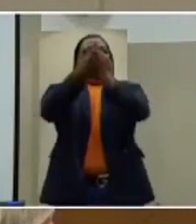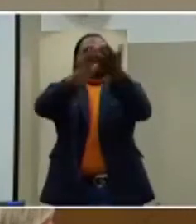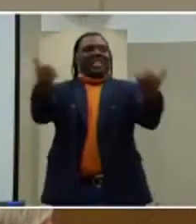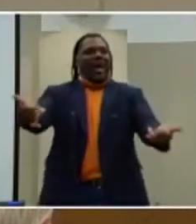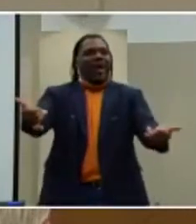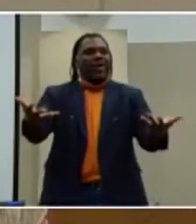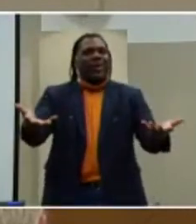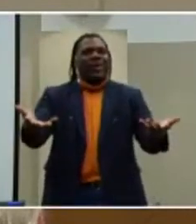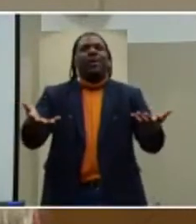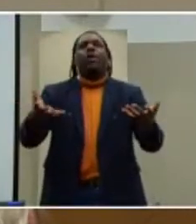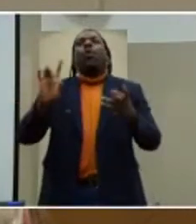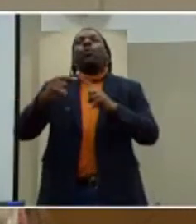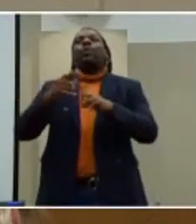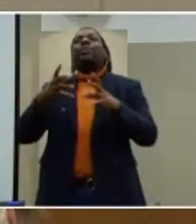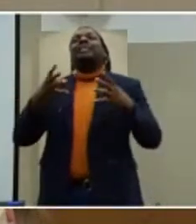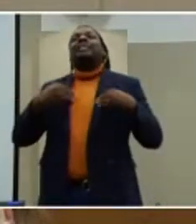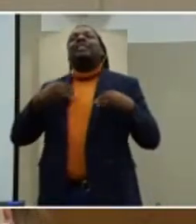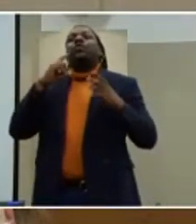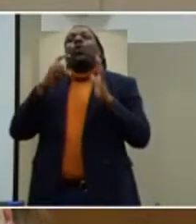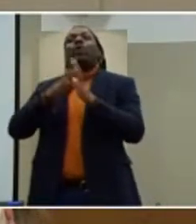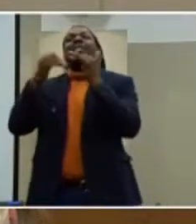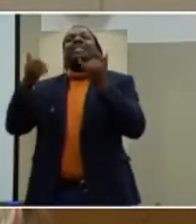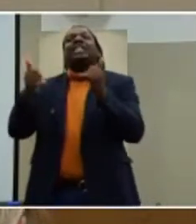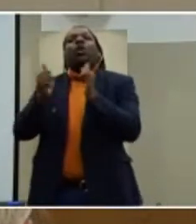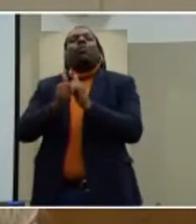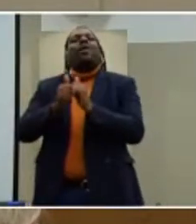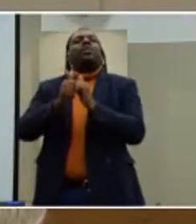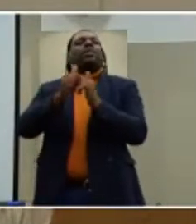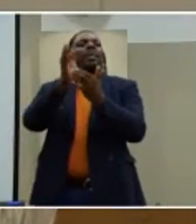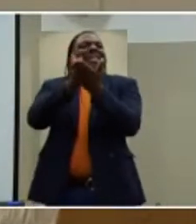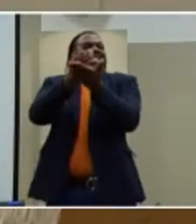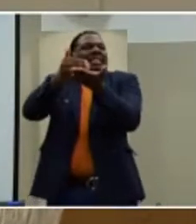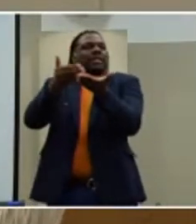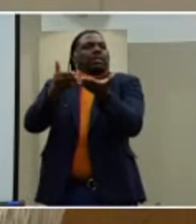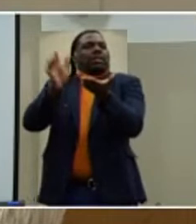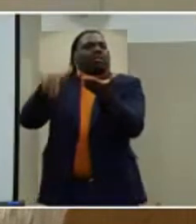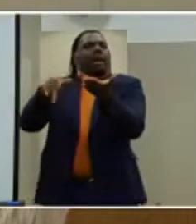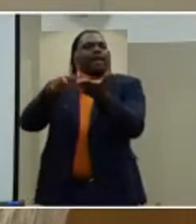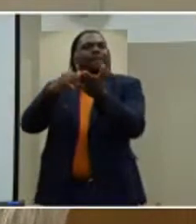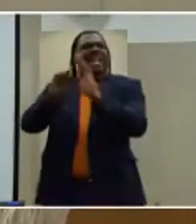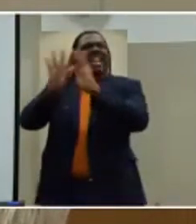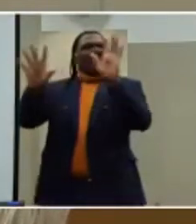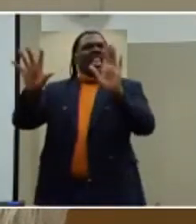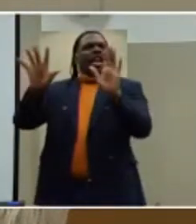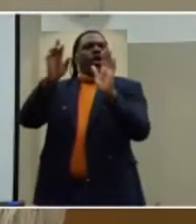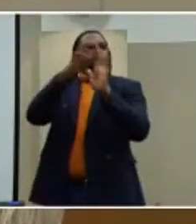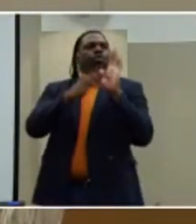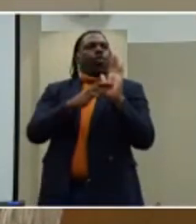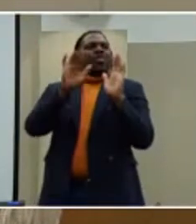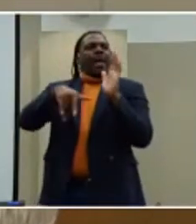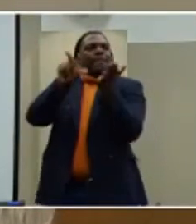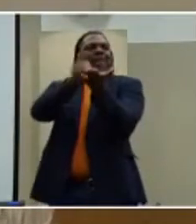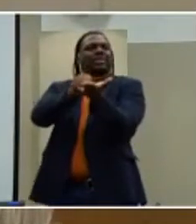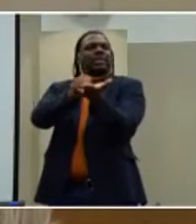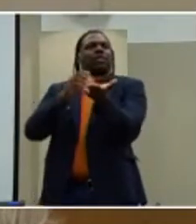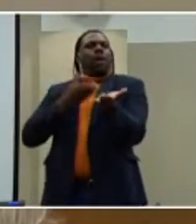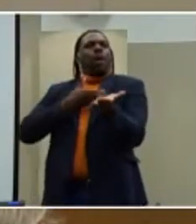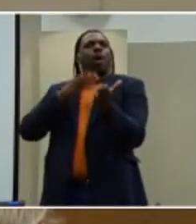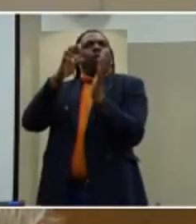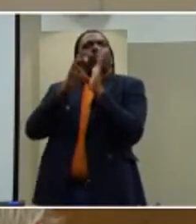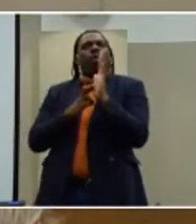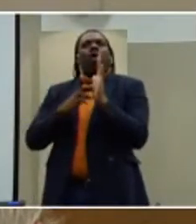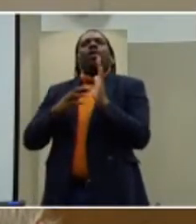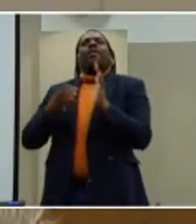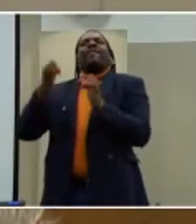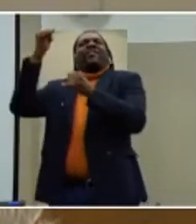we just received notice from the Office of Management and Budget, which has to clear rules before they can be published, that our